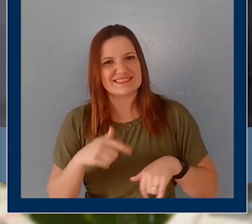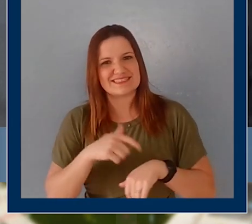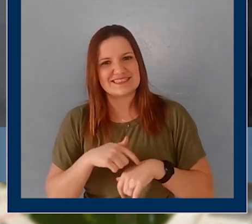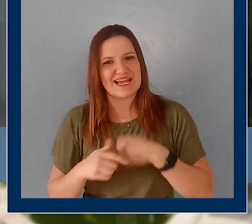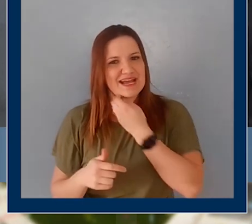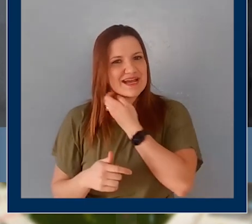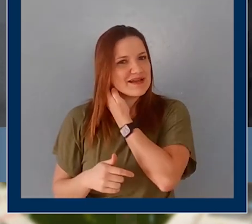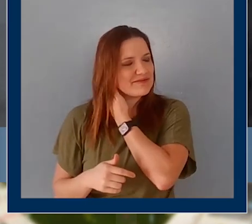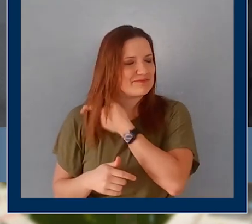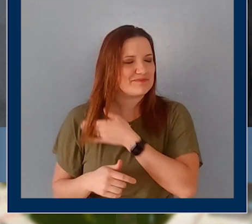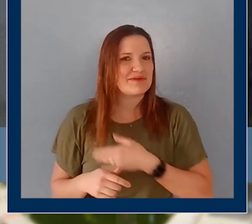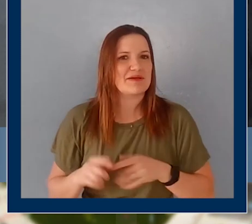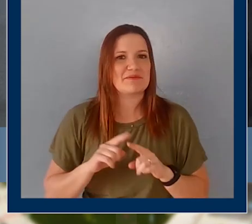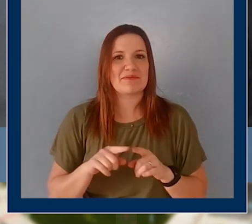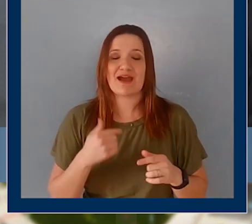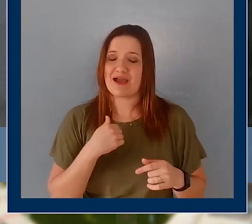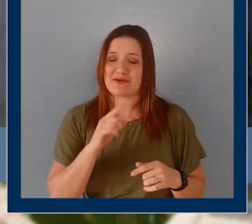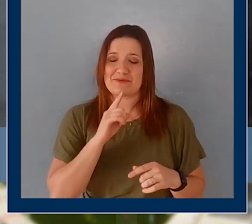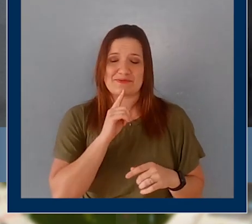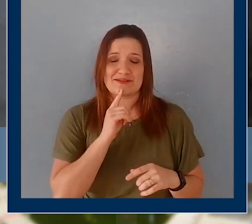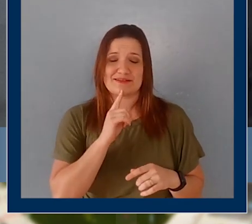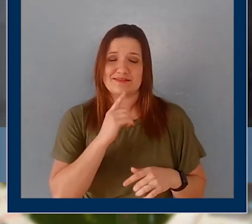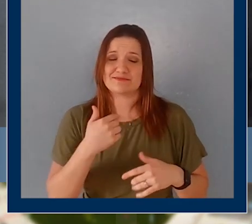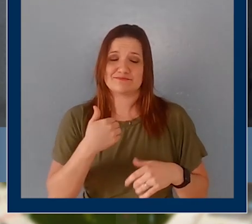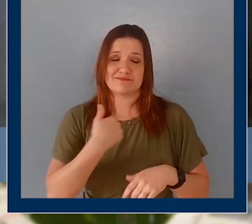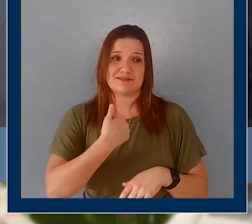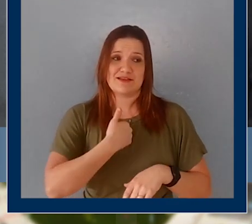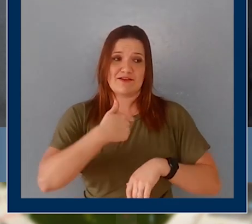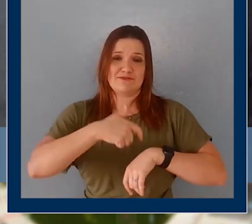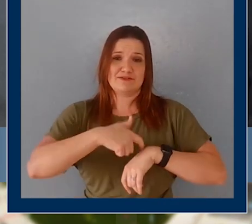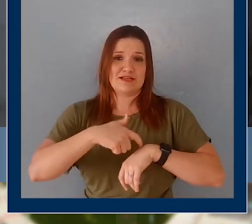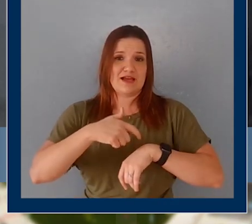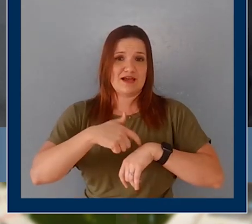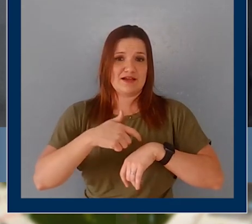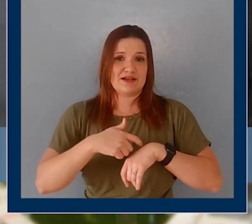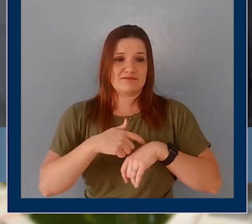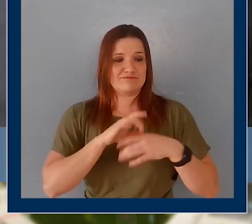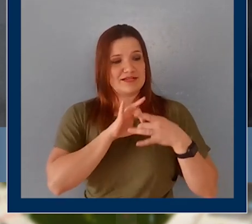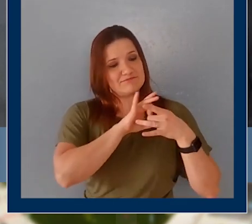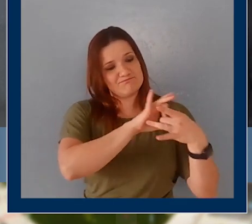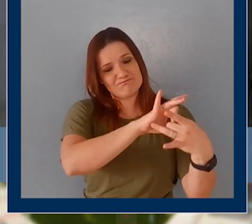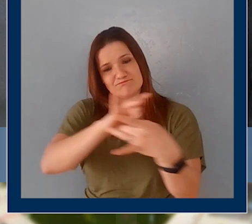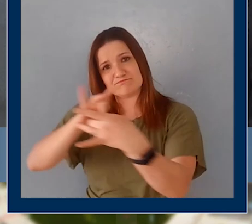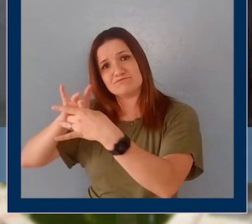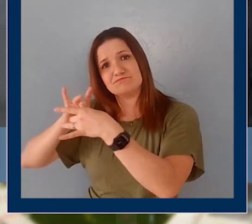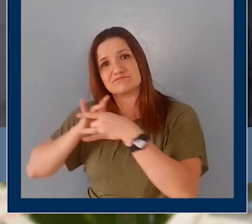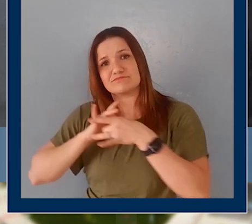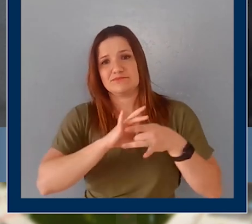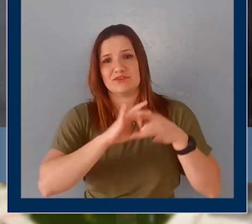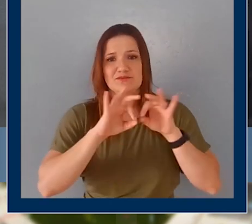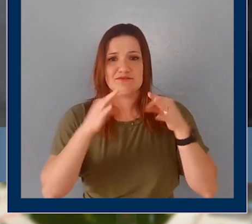some of the questions have been hard and we've had to investigate the answers, but we've learned, everyone in this room has learned so